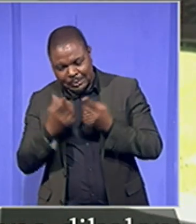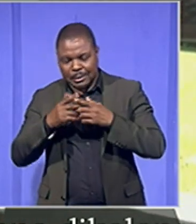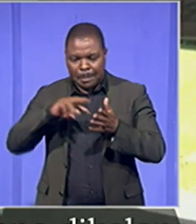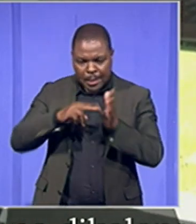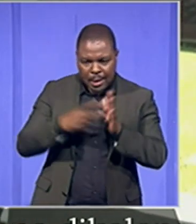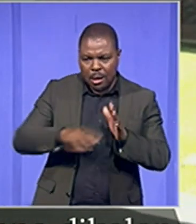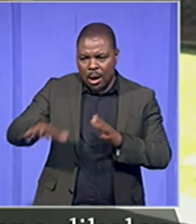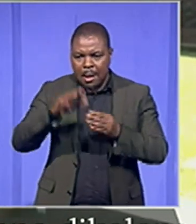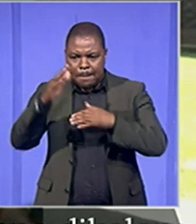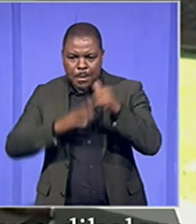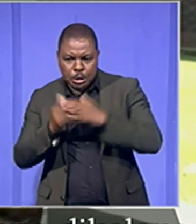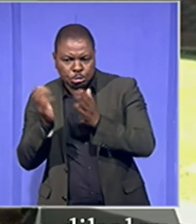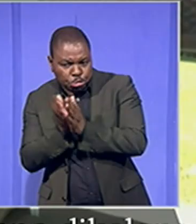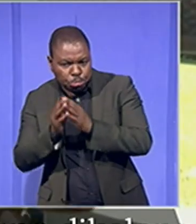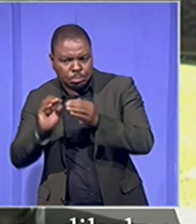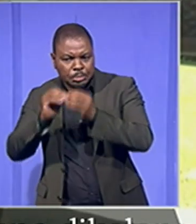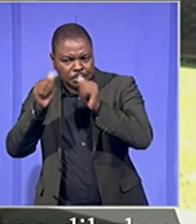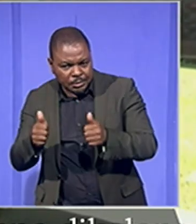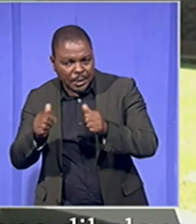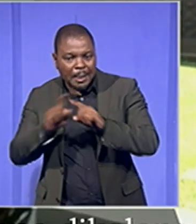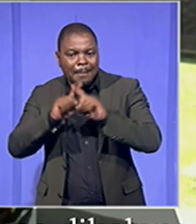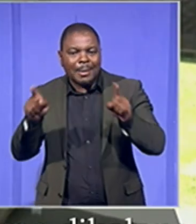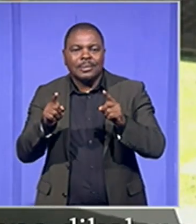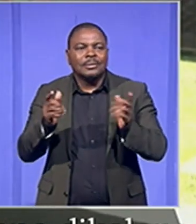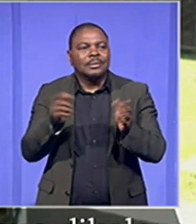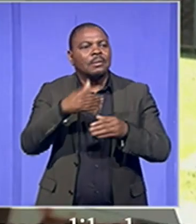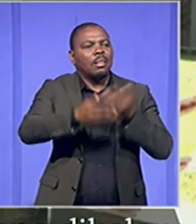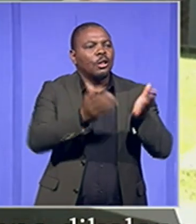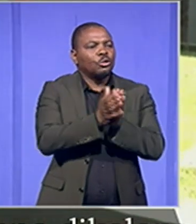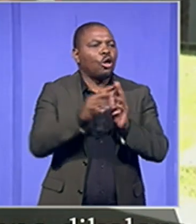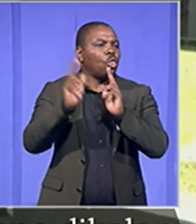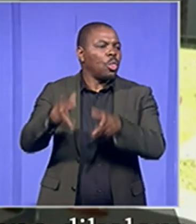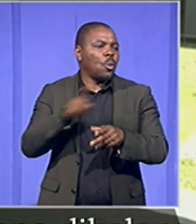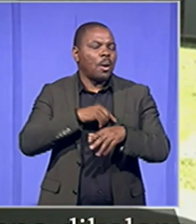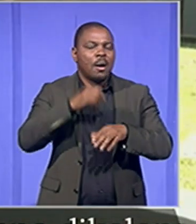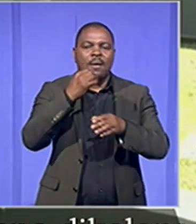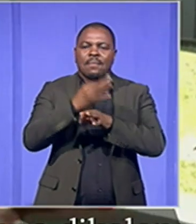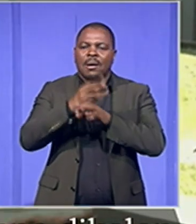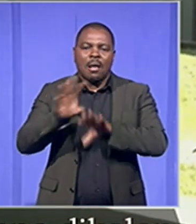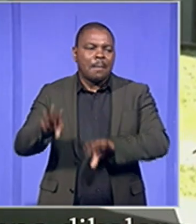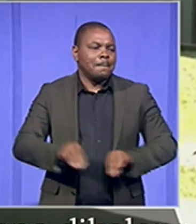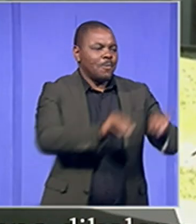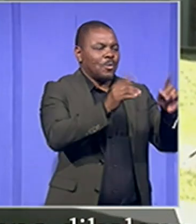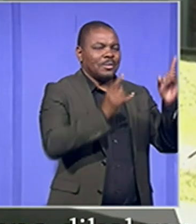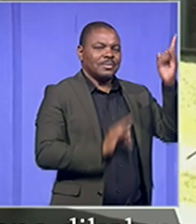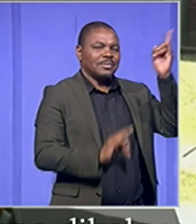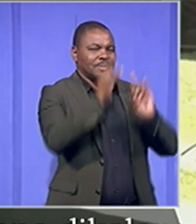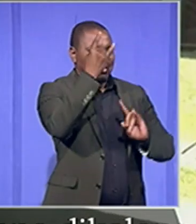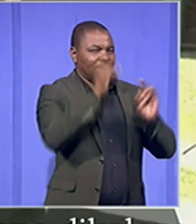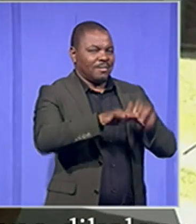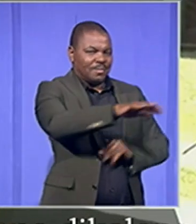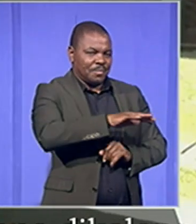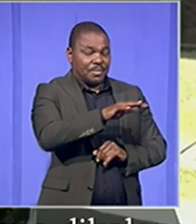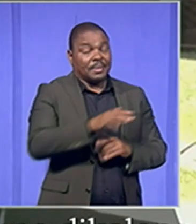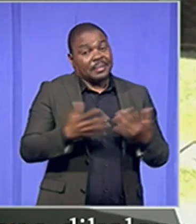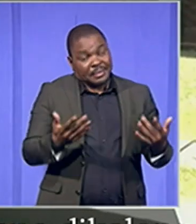certain areas, sometimes those schools become abandoned because parents are moving more and more to cities. So then that means that as a